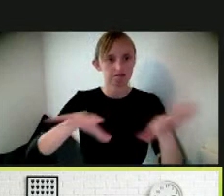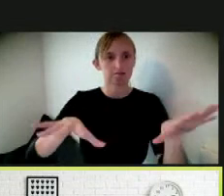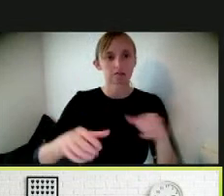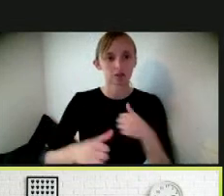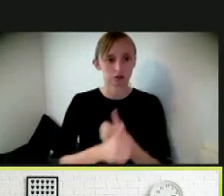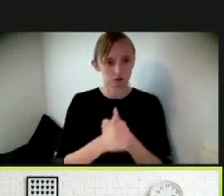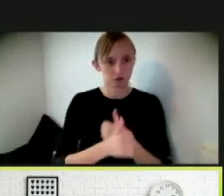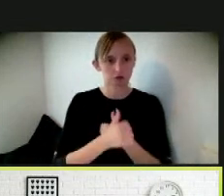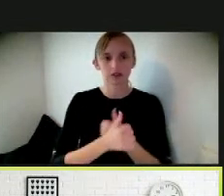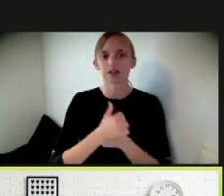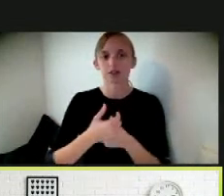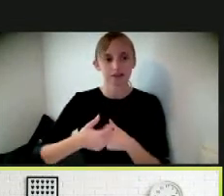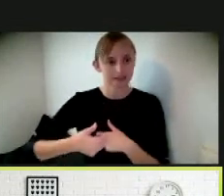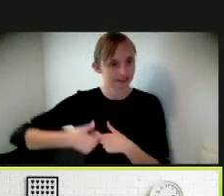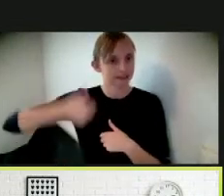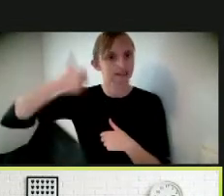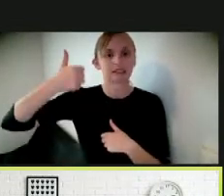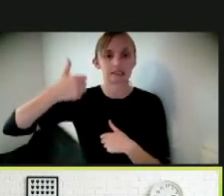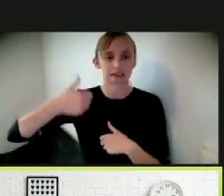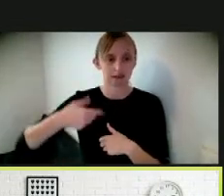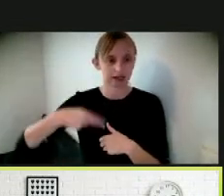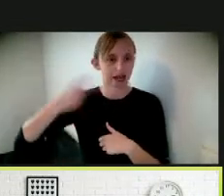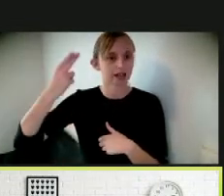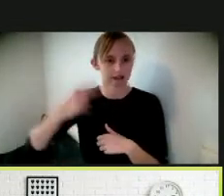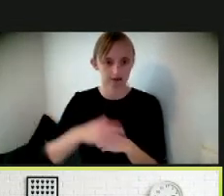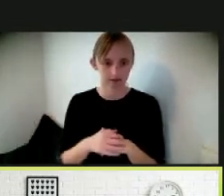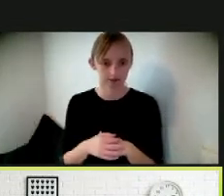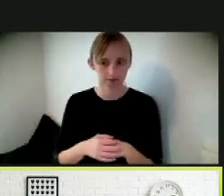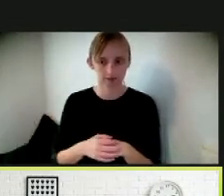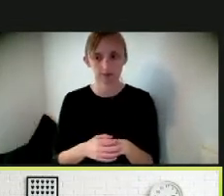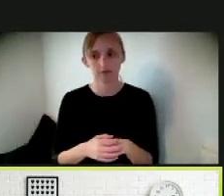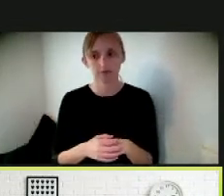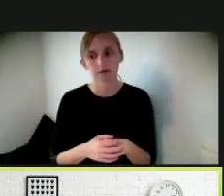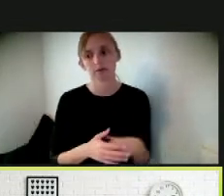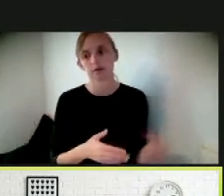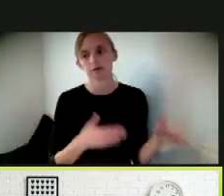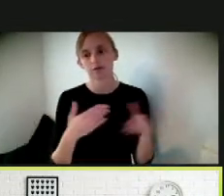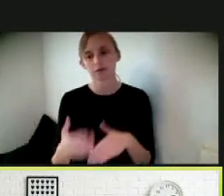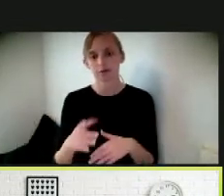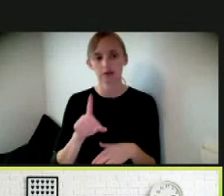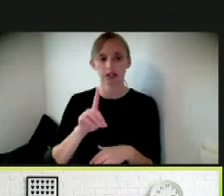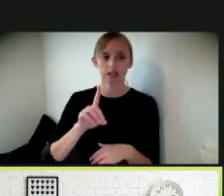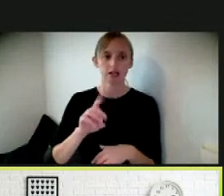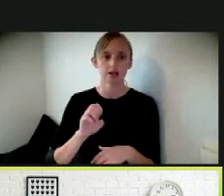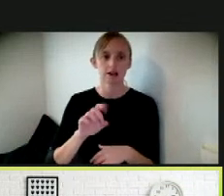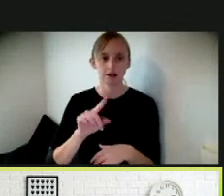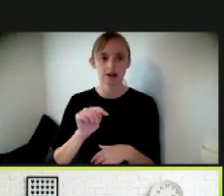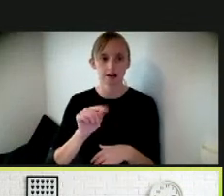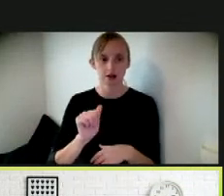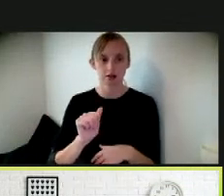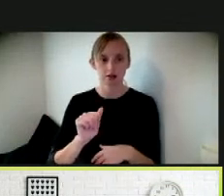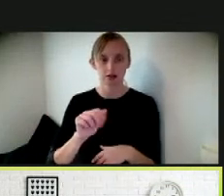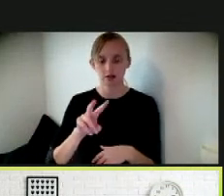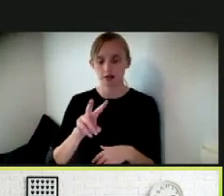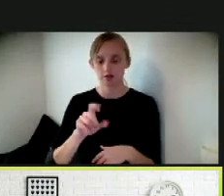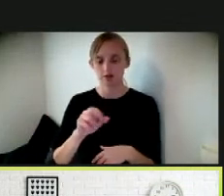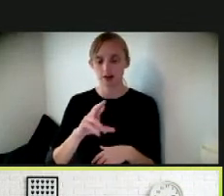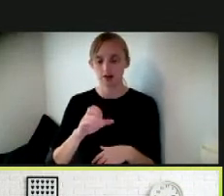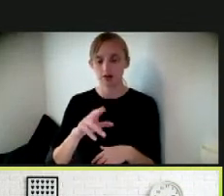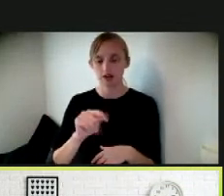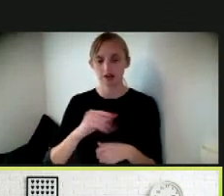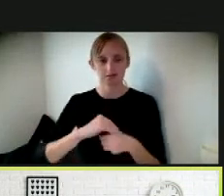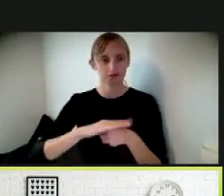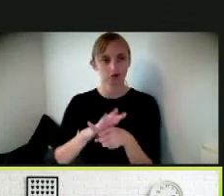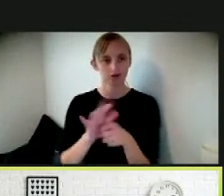is high. And then when we think about or look at the Delta variant, It does continue to be a variant